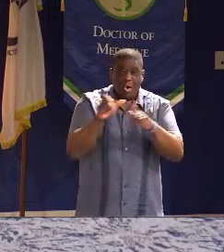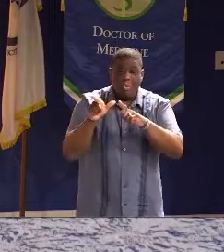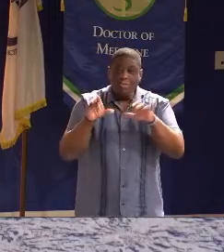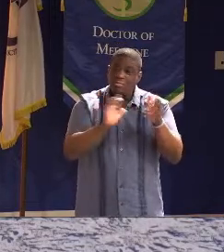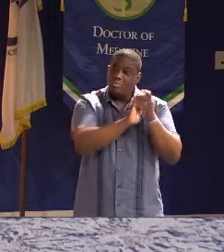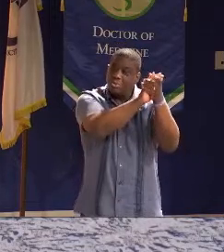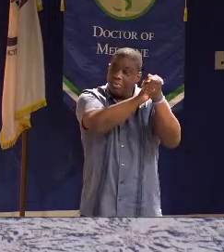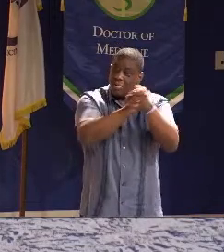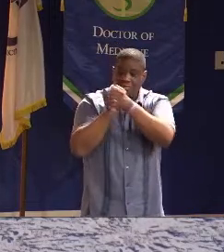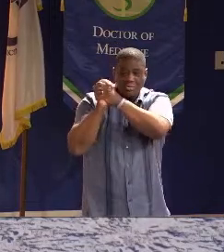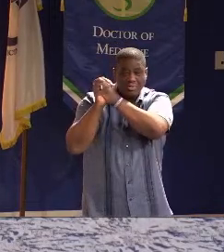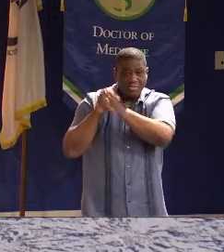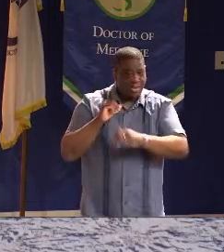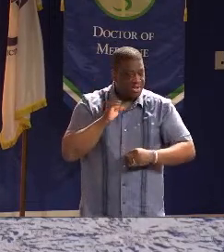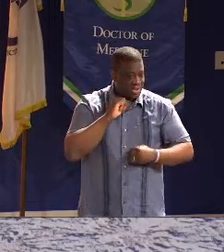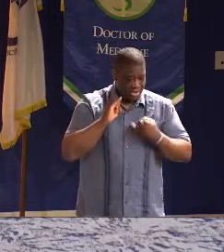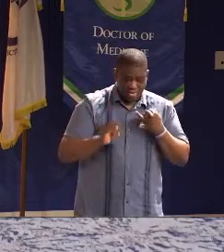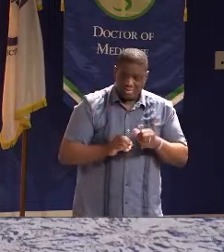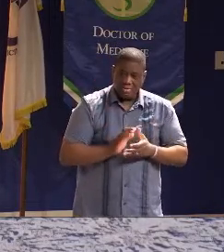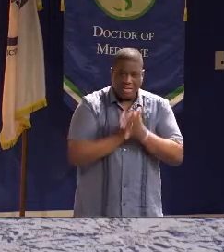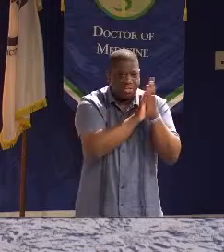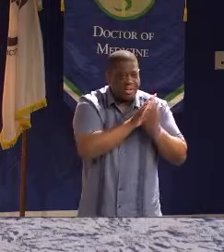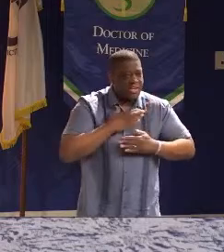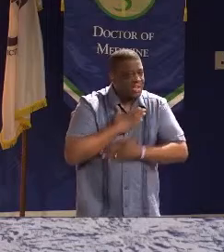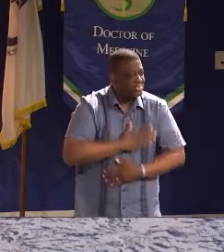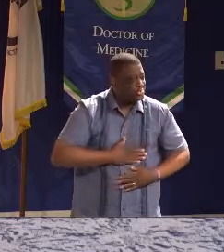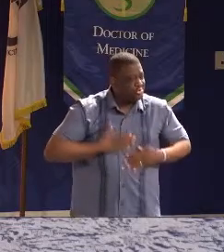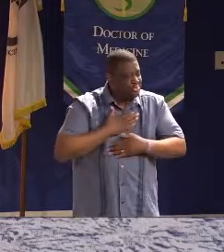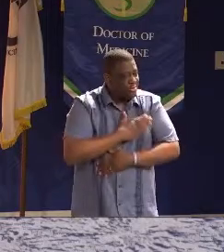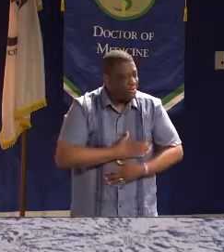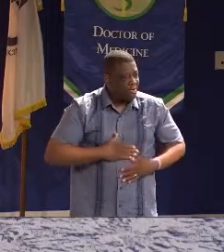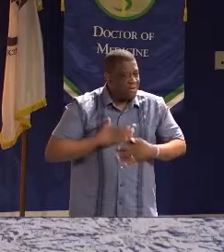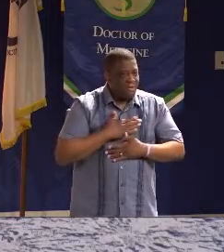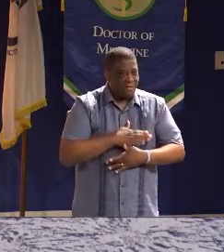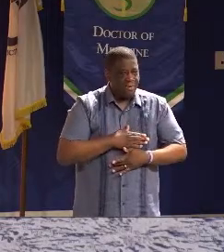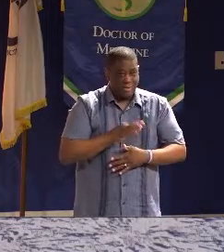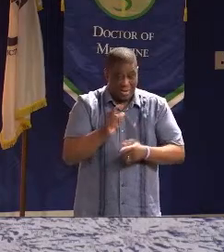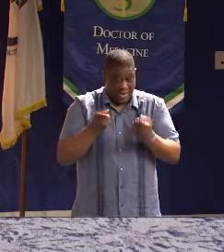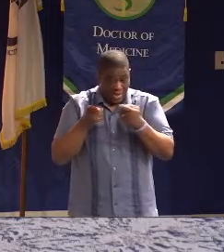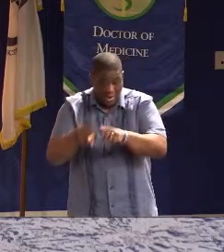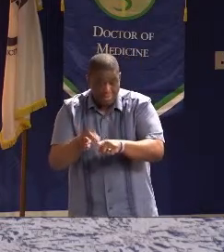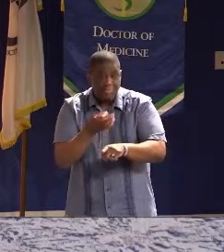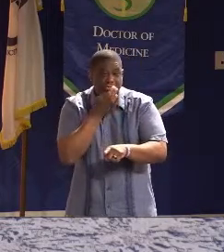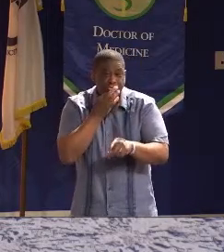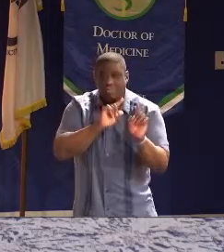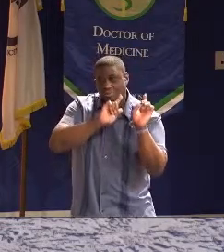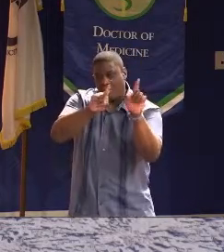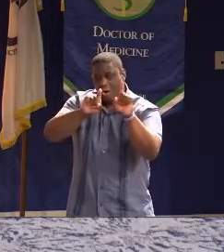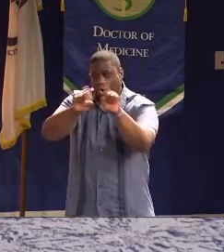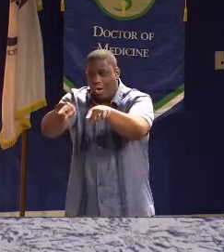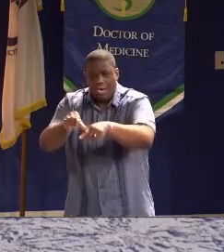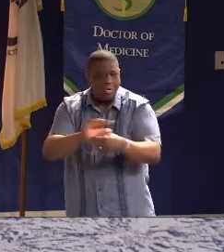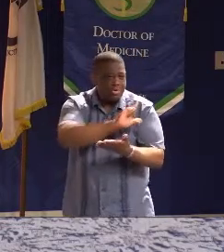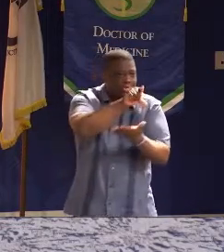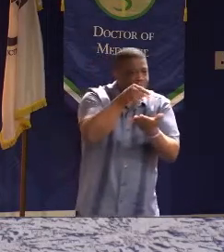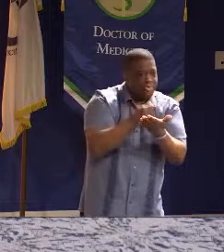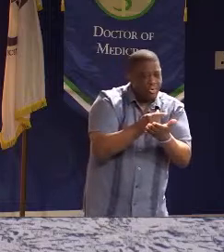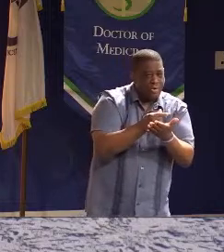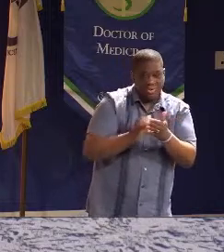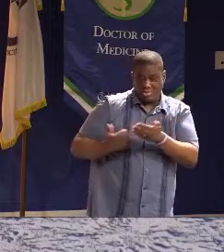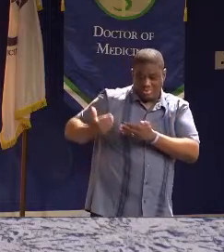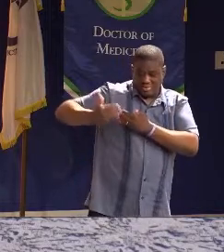congratulations. Enjoy the moment. We will get to witness very soon where you all are going and where you're going to spend your next chapter